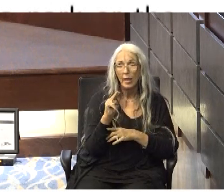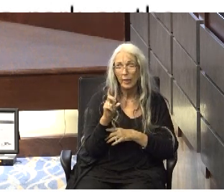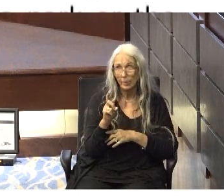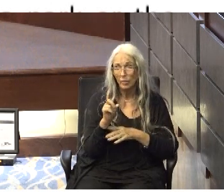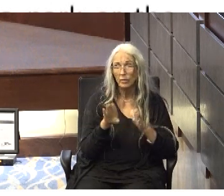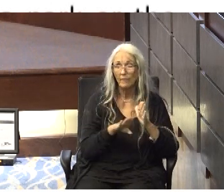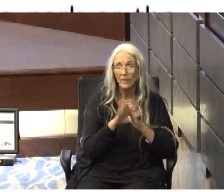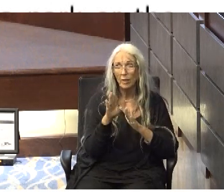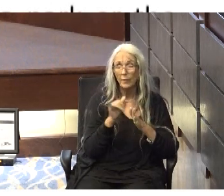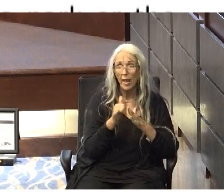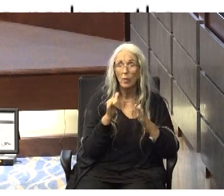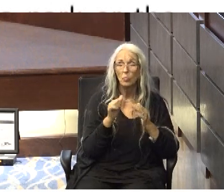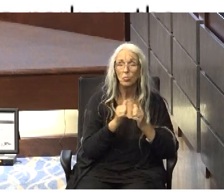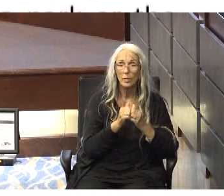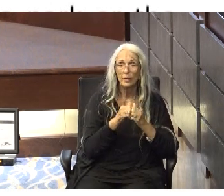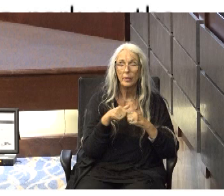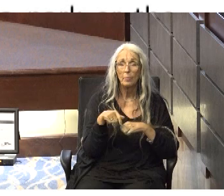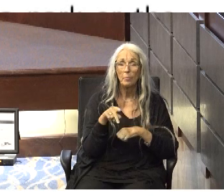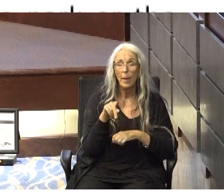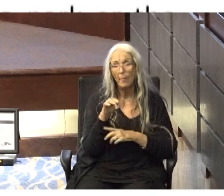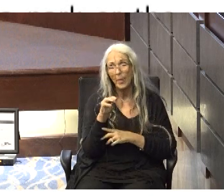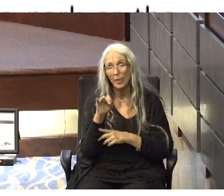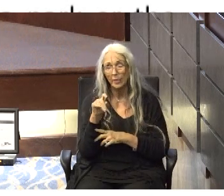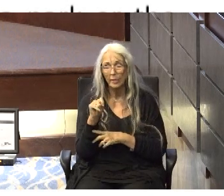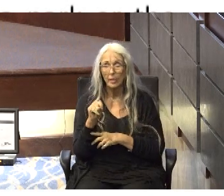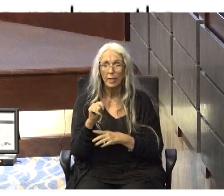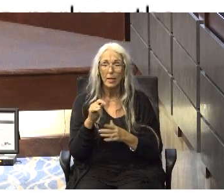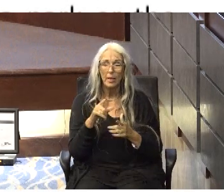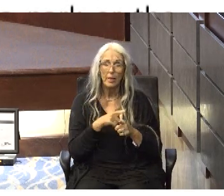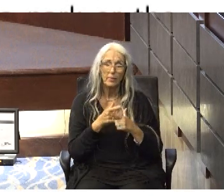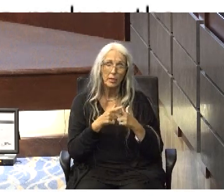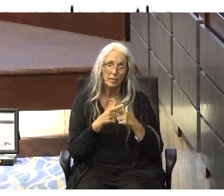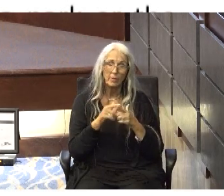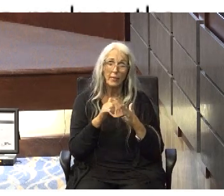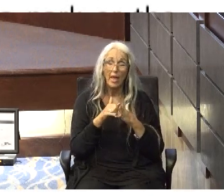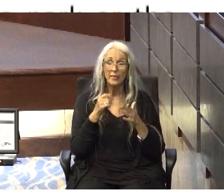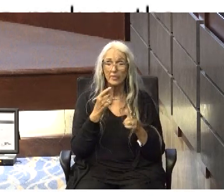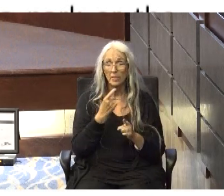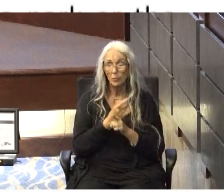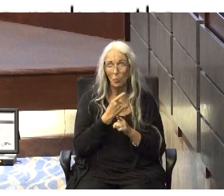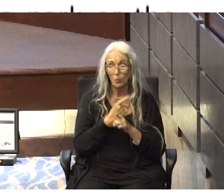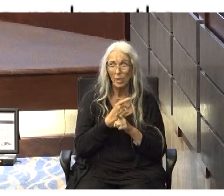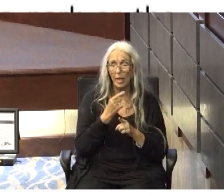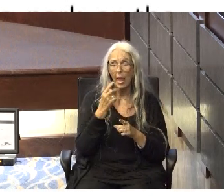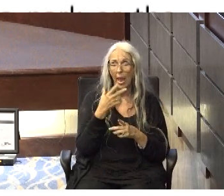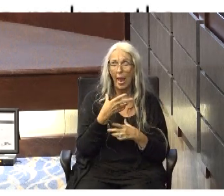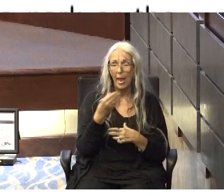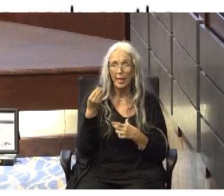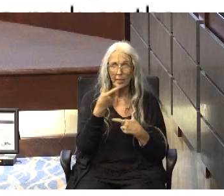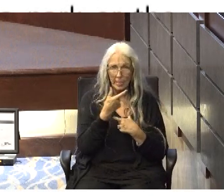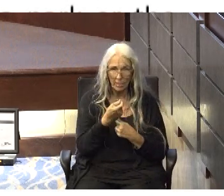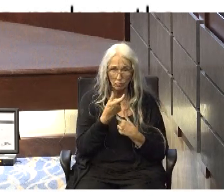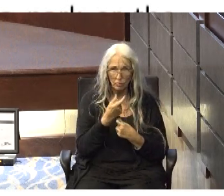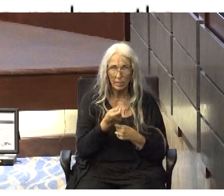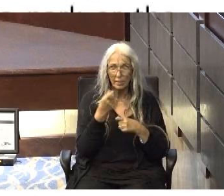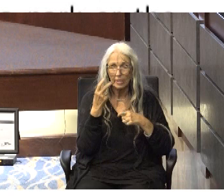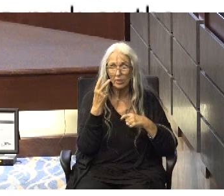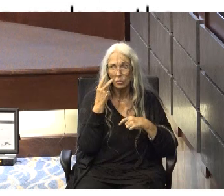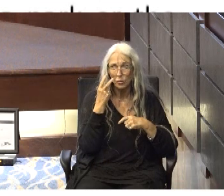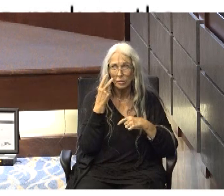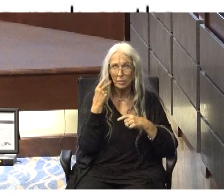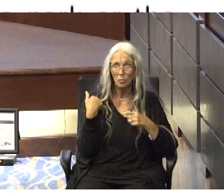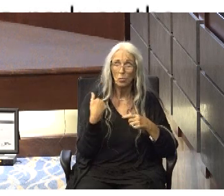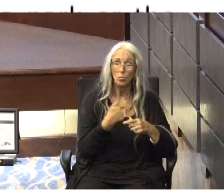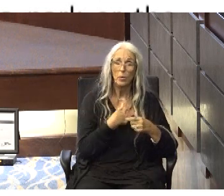and have that payment of a fee in lieu of land as deemed appropriate. It's interesting, we